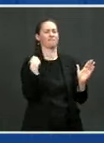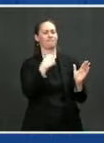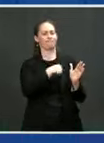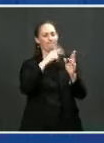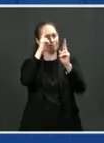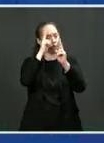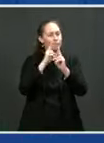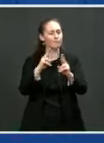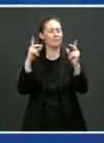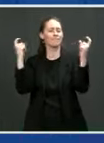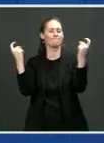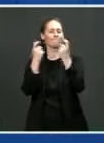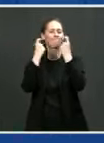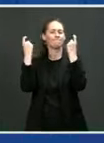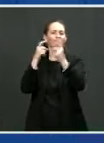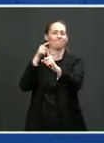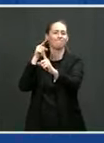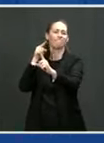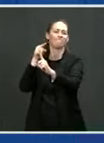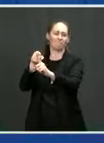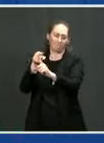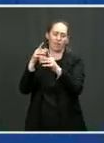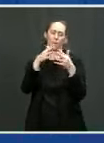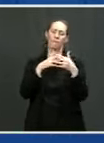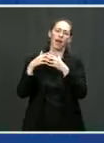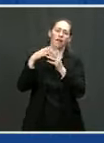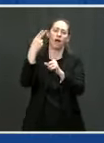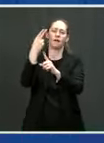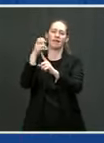to a true American hero. Thank you.